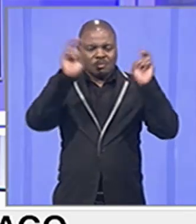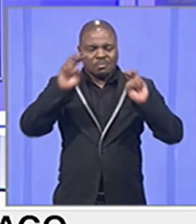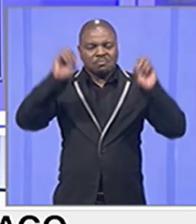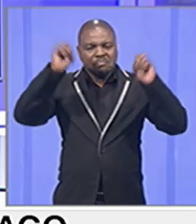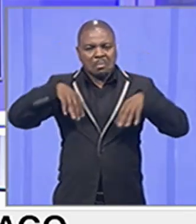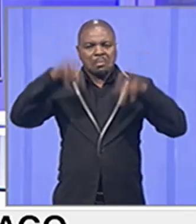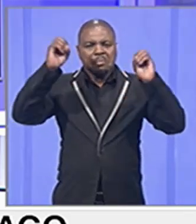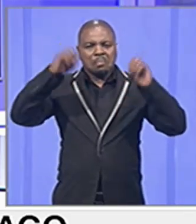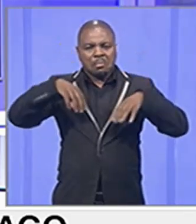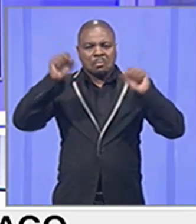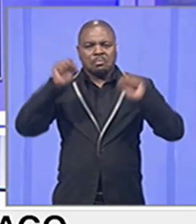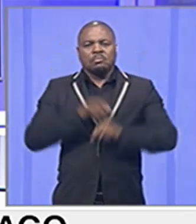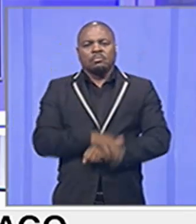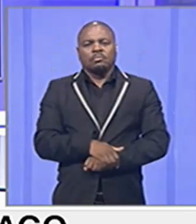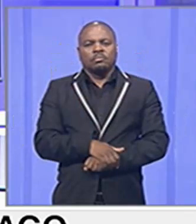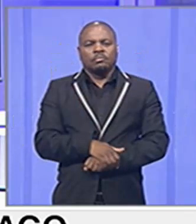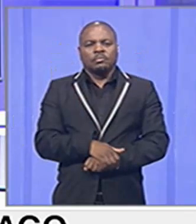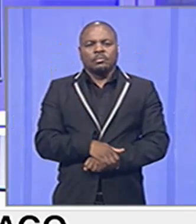mohlagase.